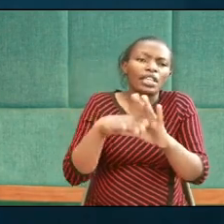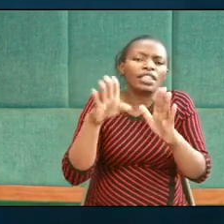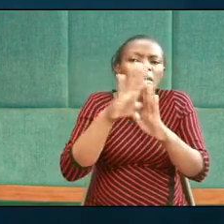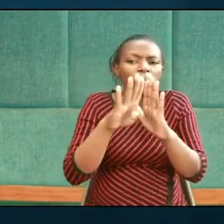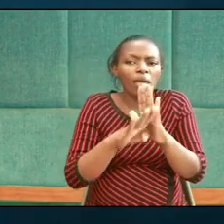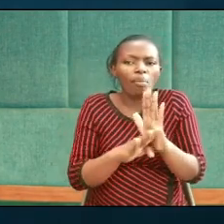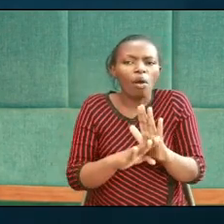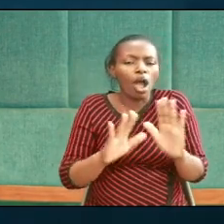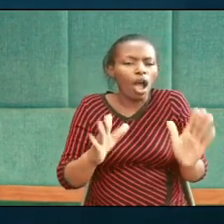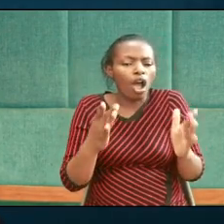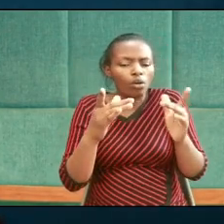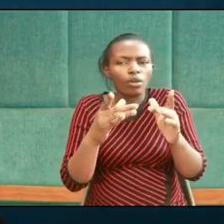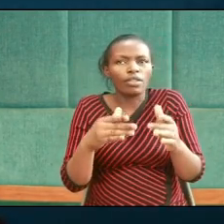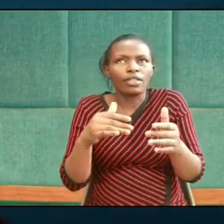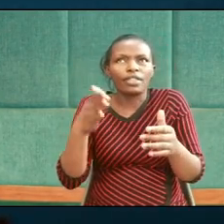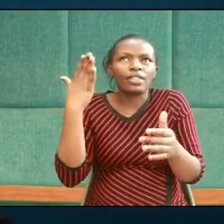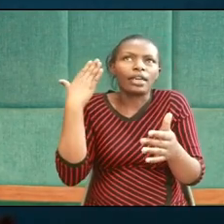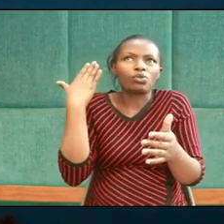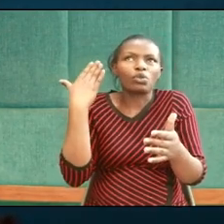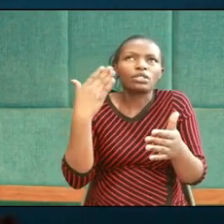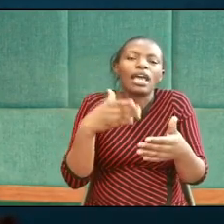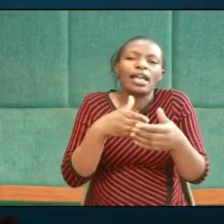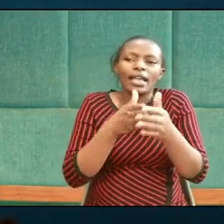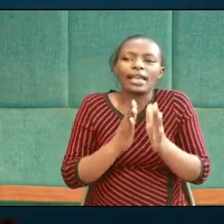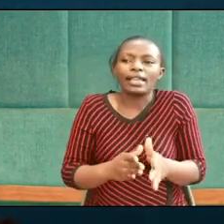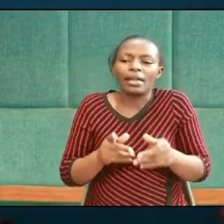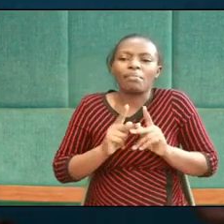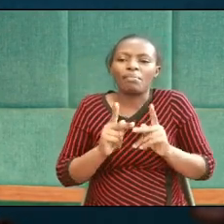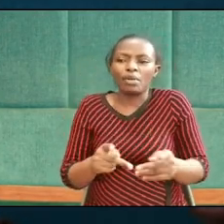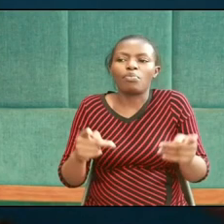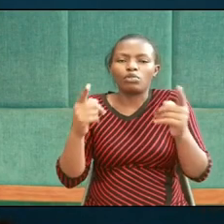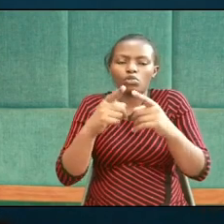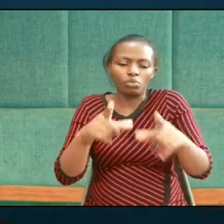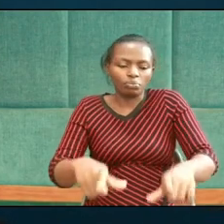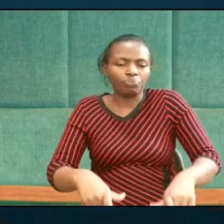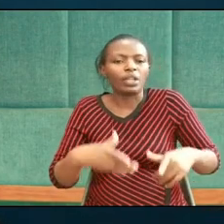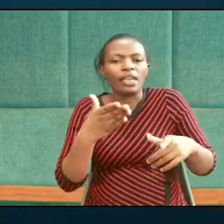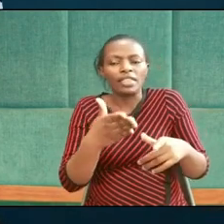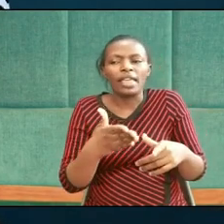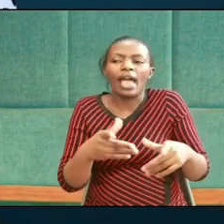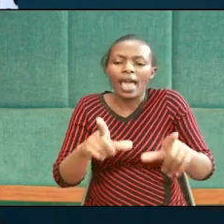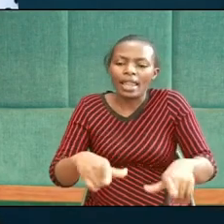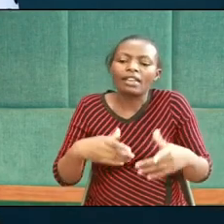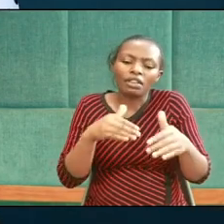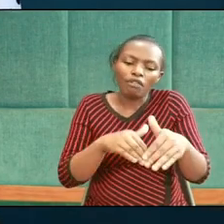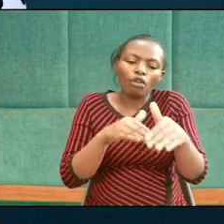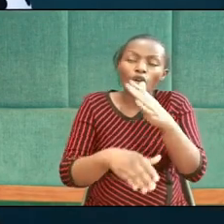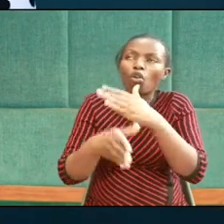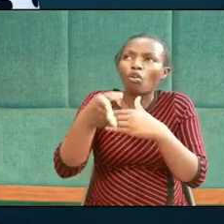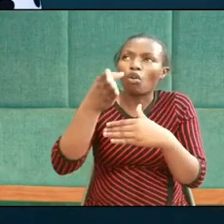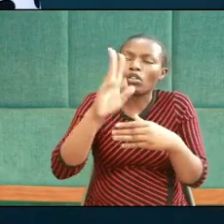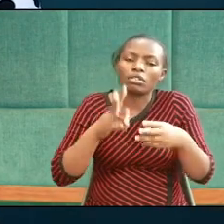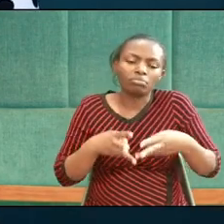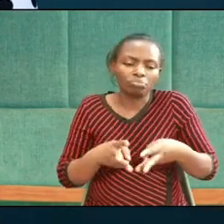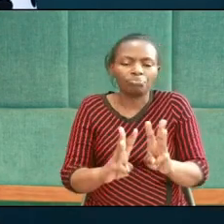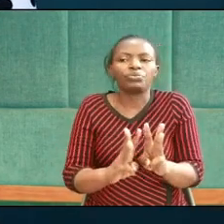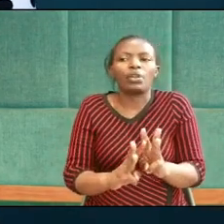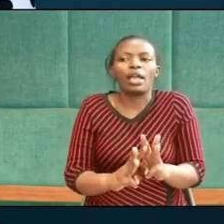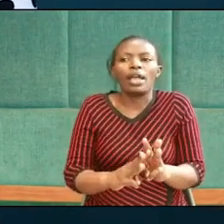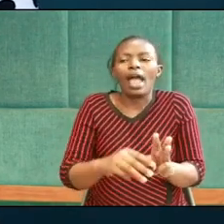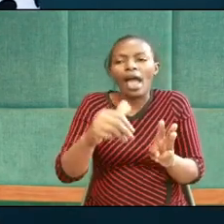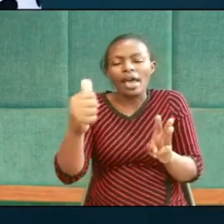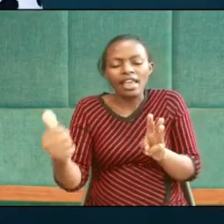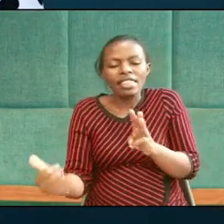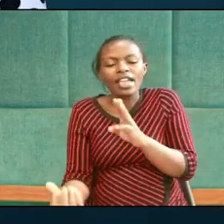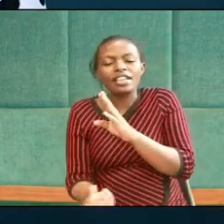people on how to live their lives and how to follow God's ways. Then we will go to the use of